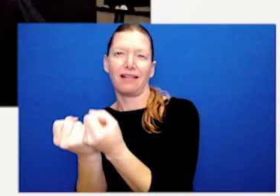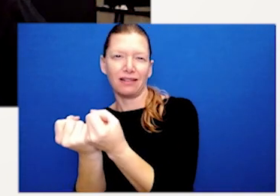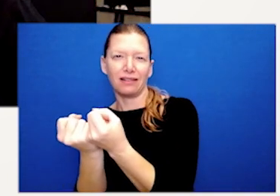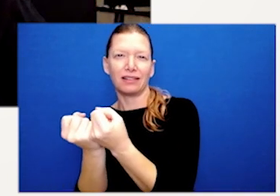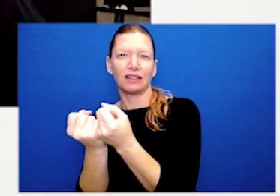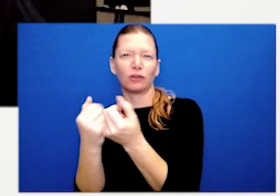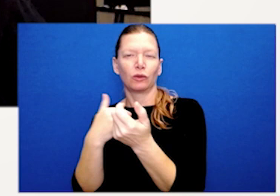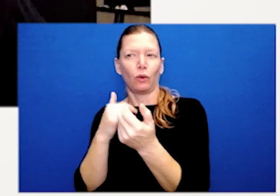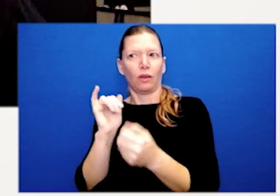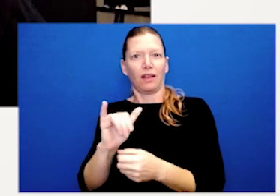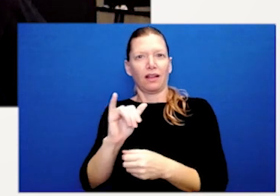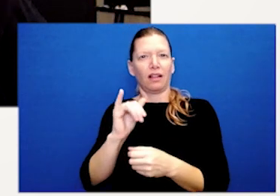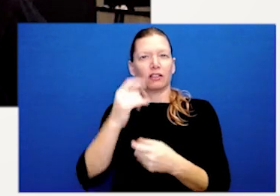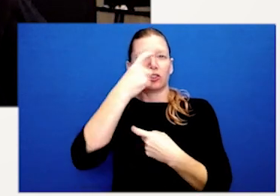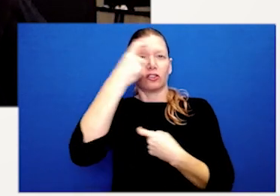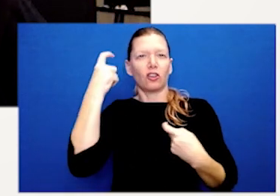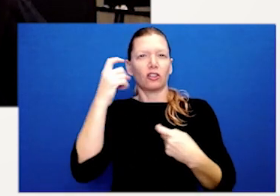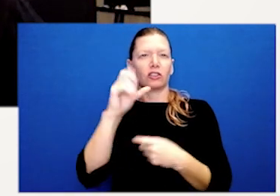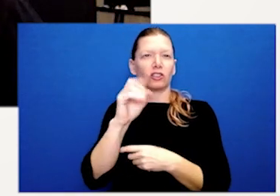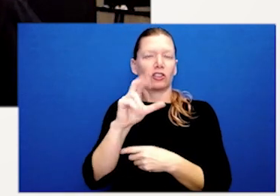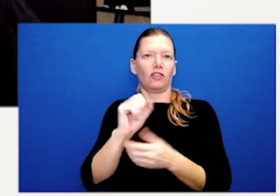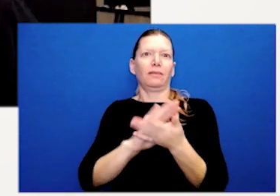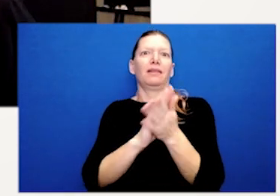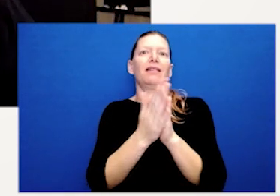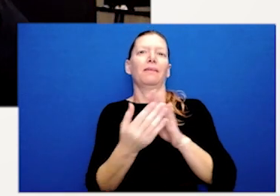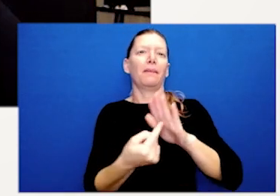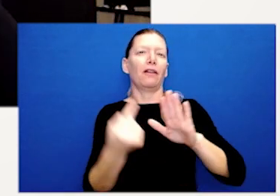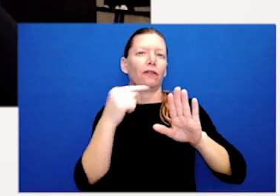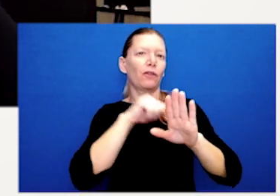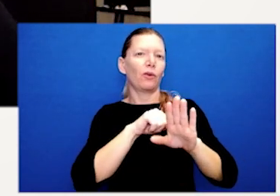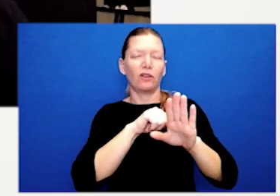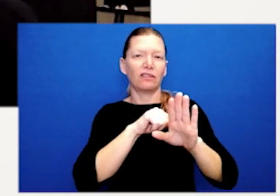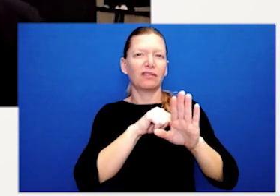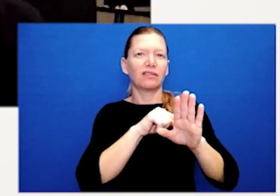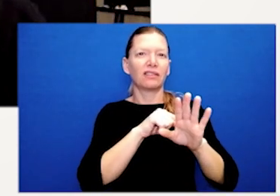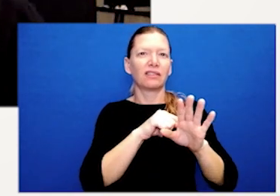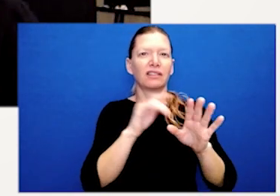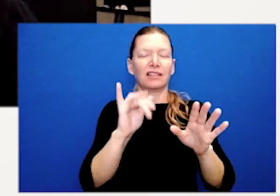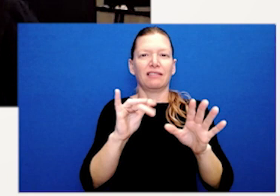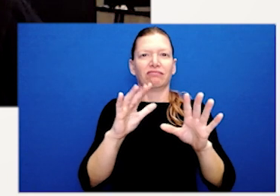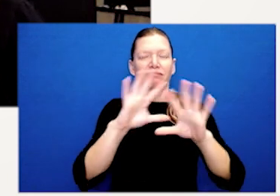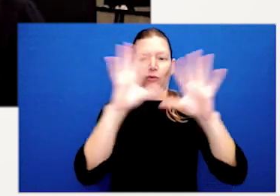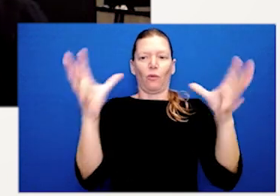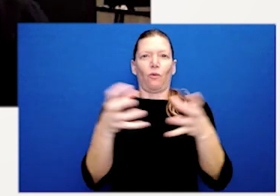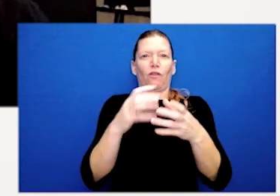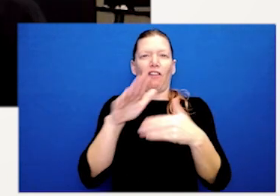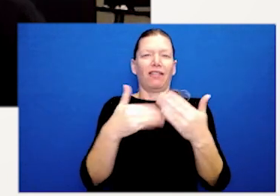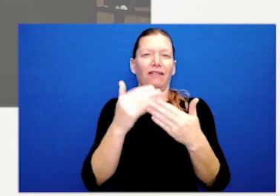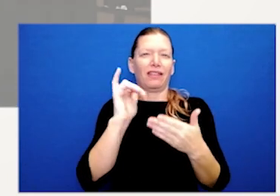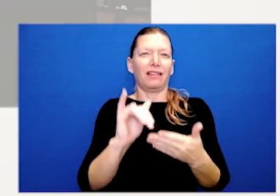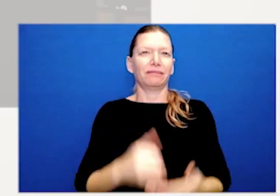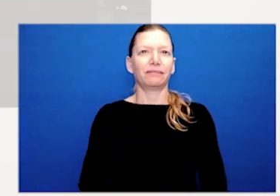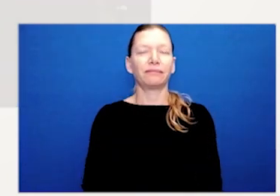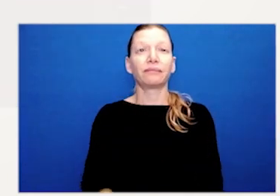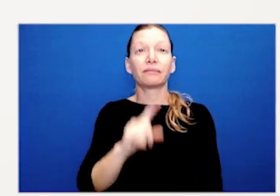participate in society. So I was just really relating on the scars. And for me, the metaphor just became such a container to hold all